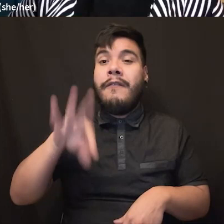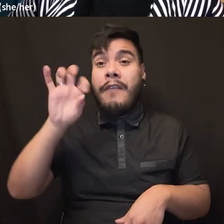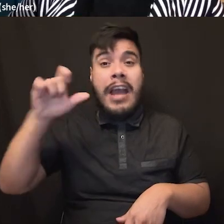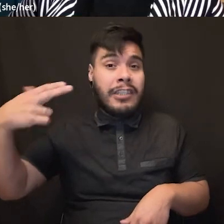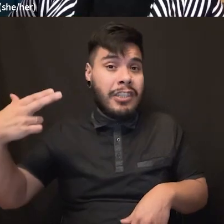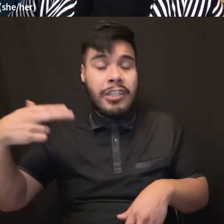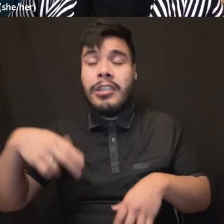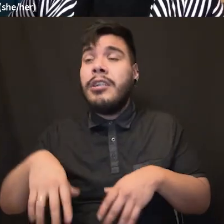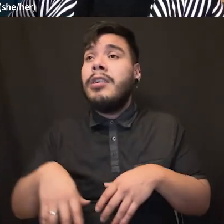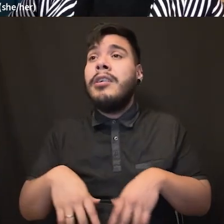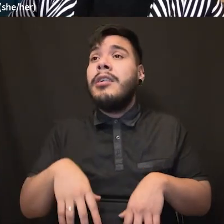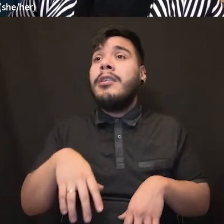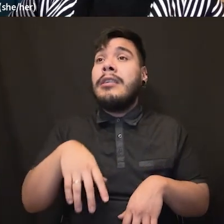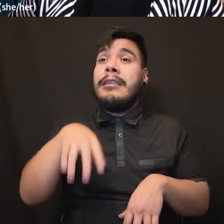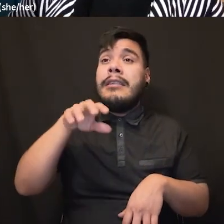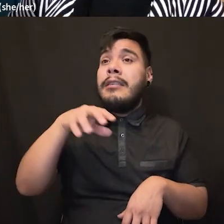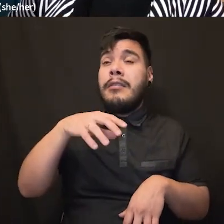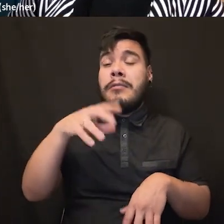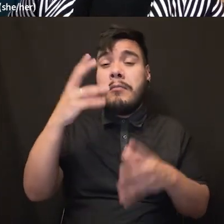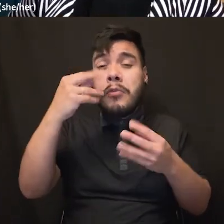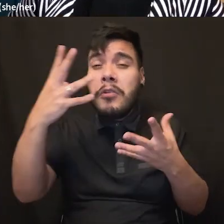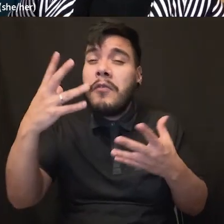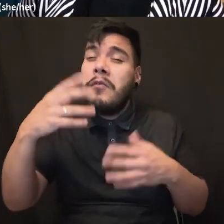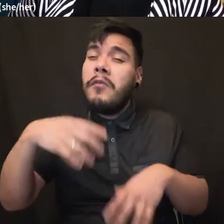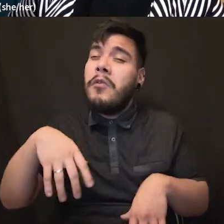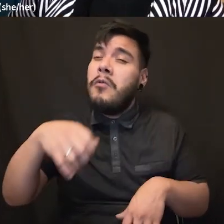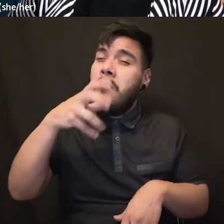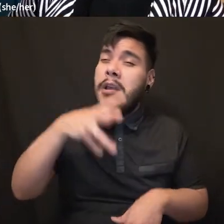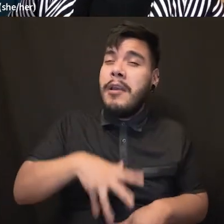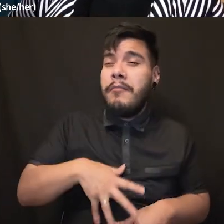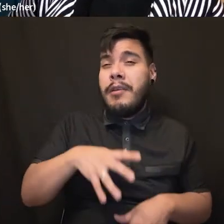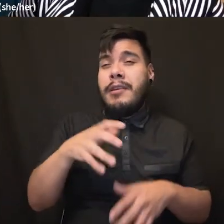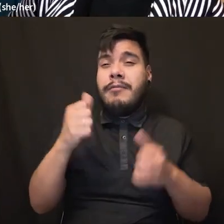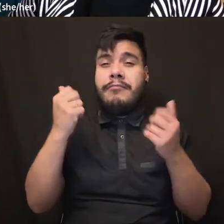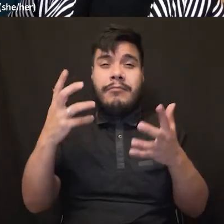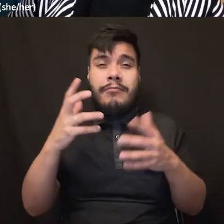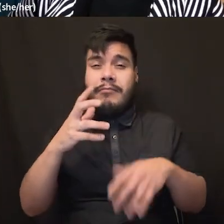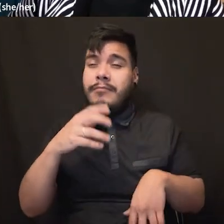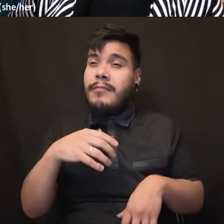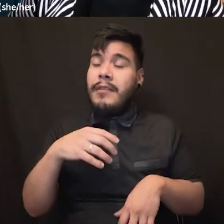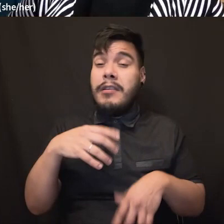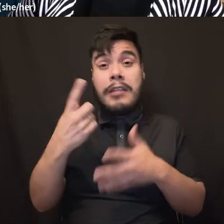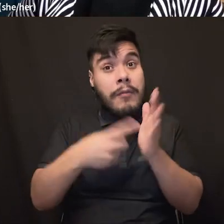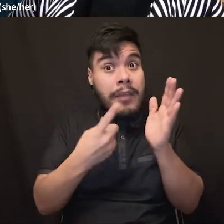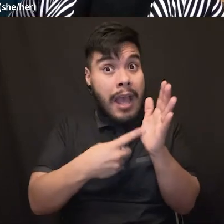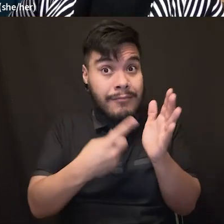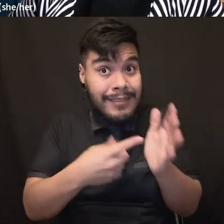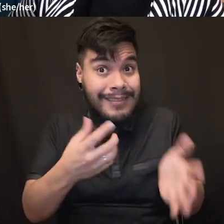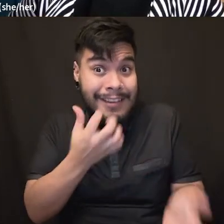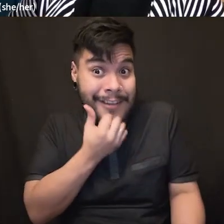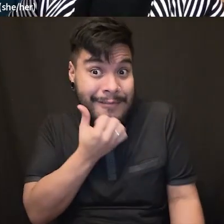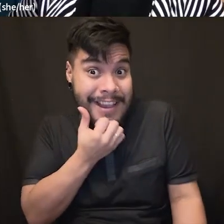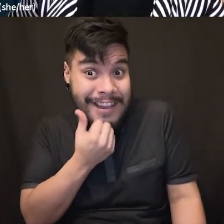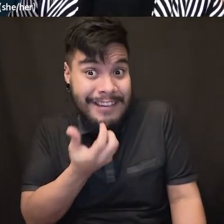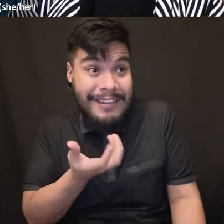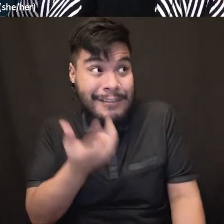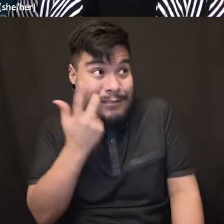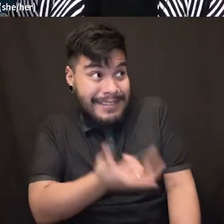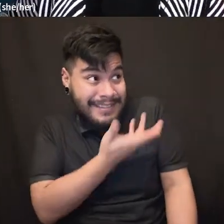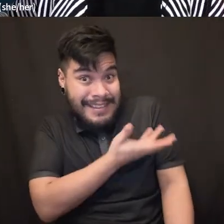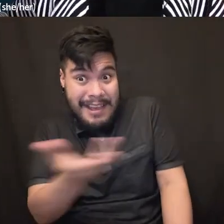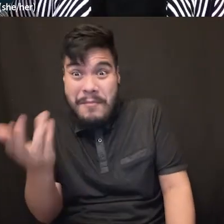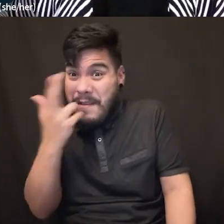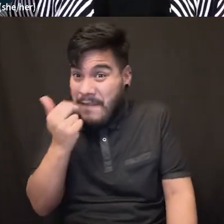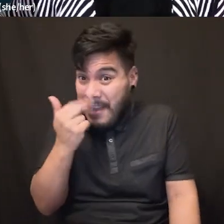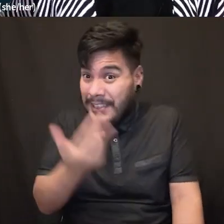on stage at the same time, you know, sometimes in their underwear, you know, being